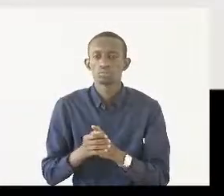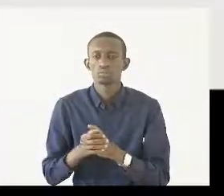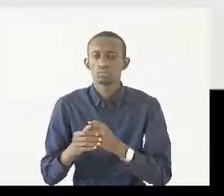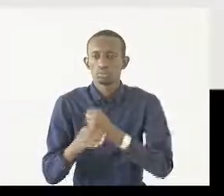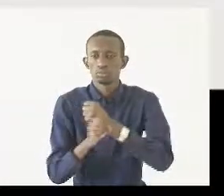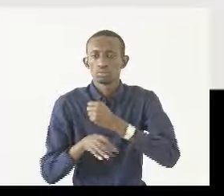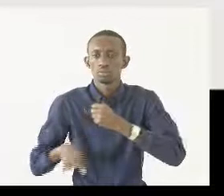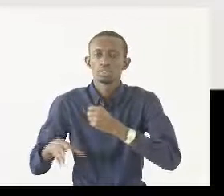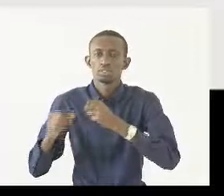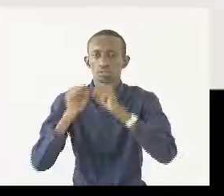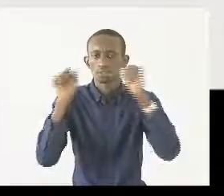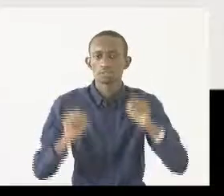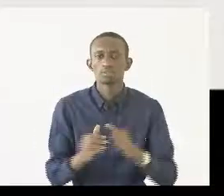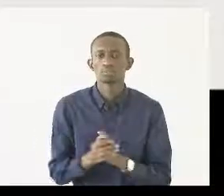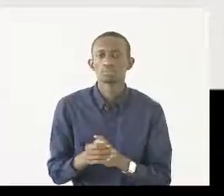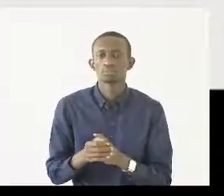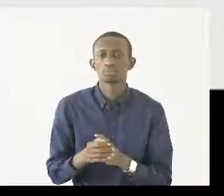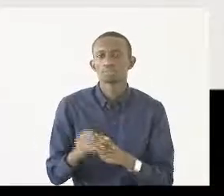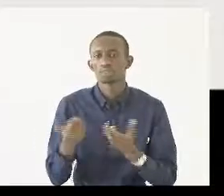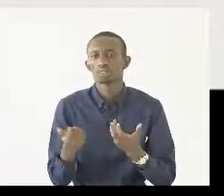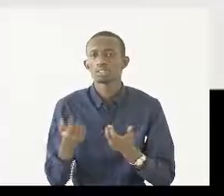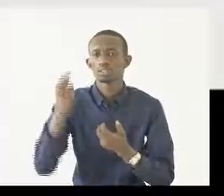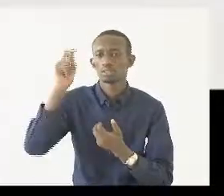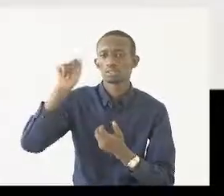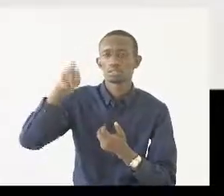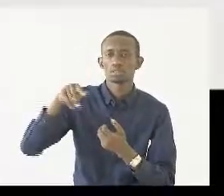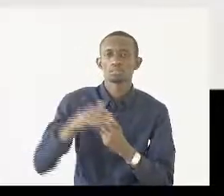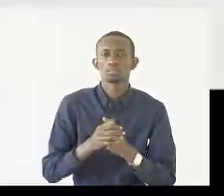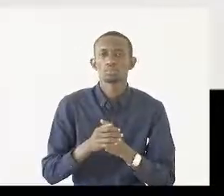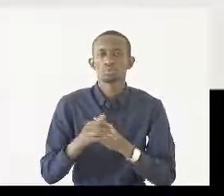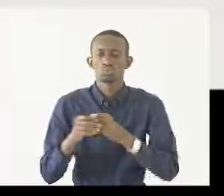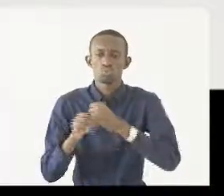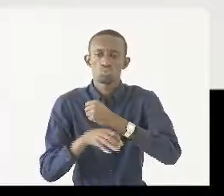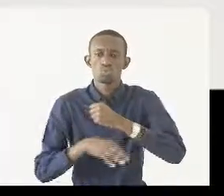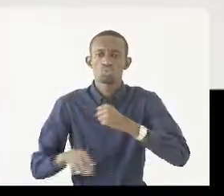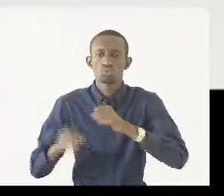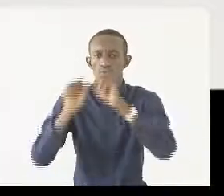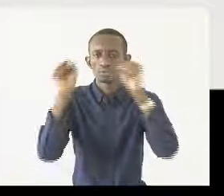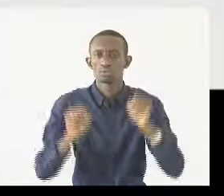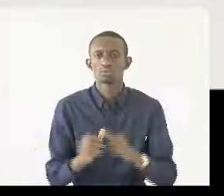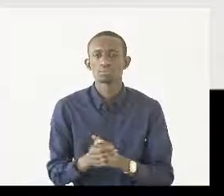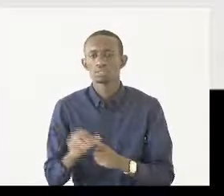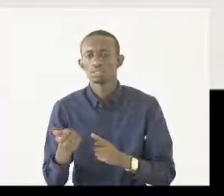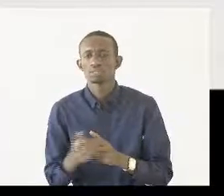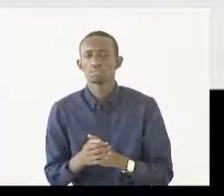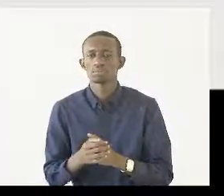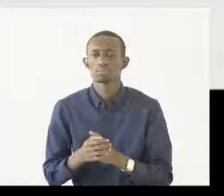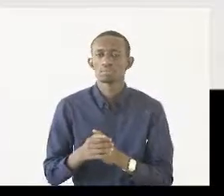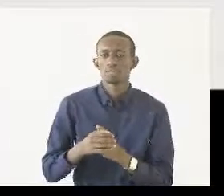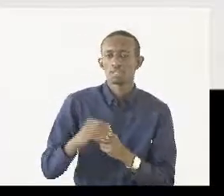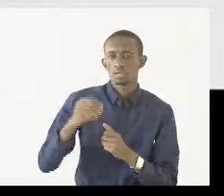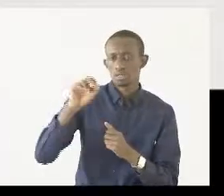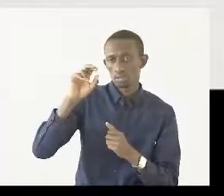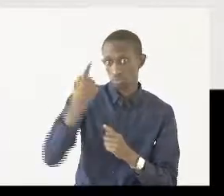branches of roots. Then we also have tap root system, which consists of one single main